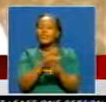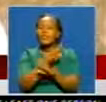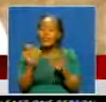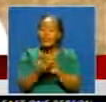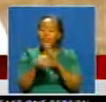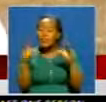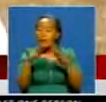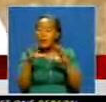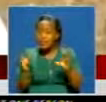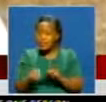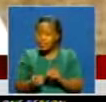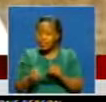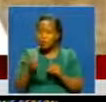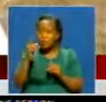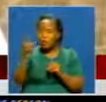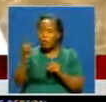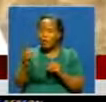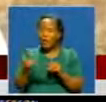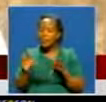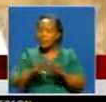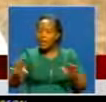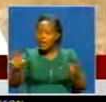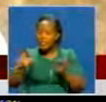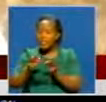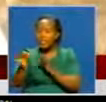acre ulikuwa natumia around